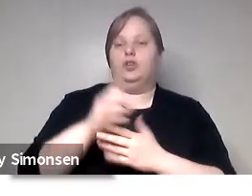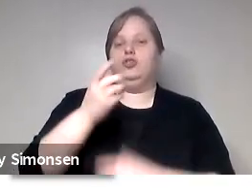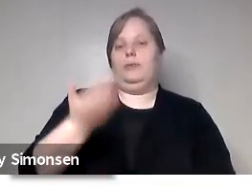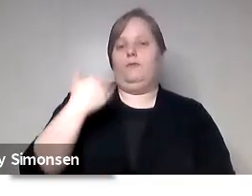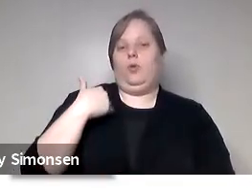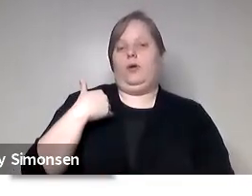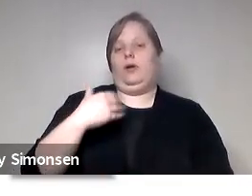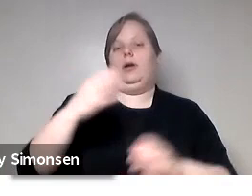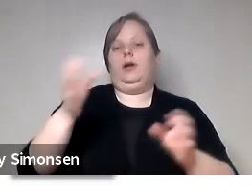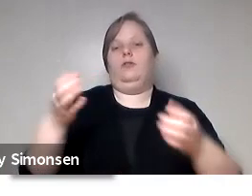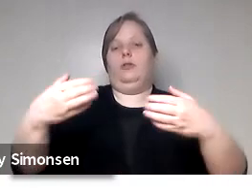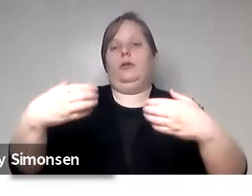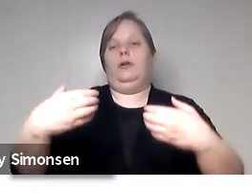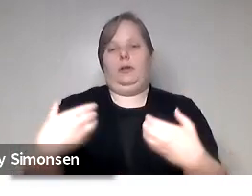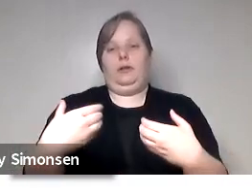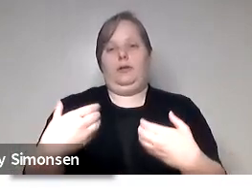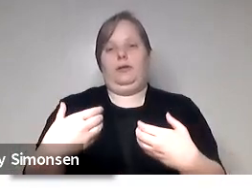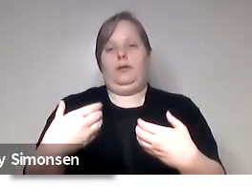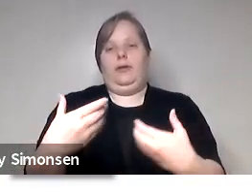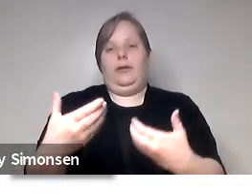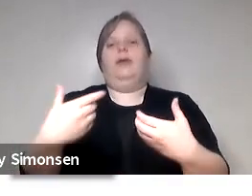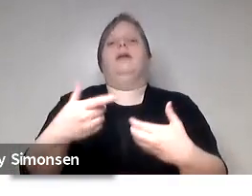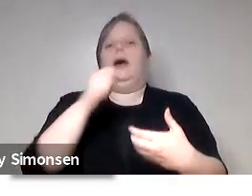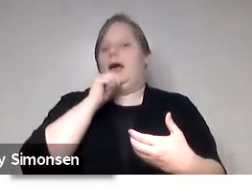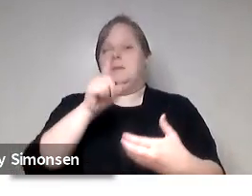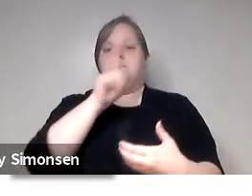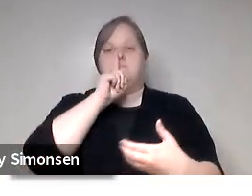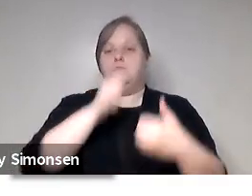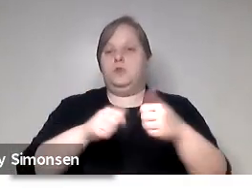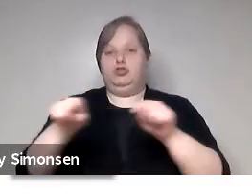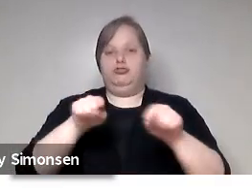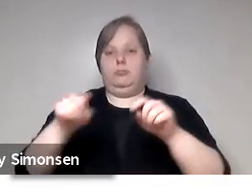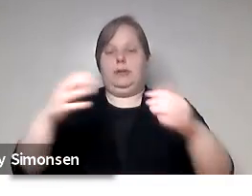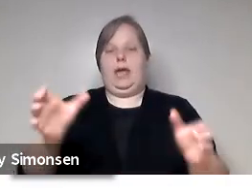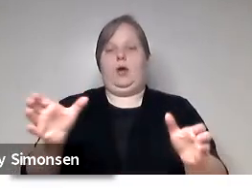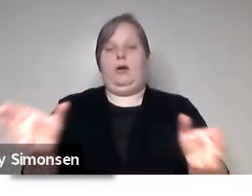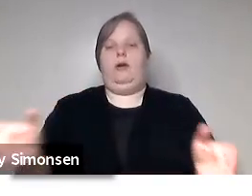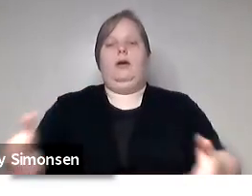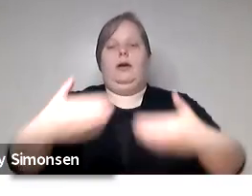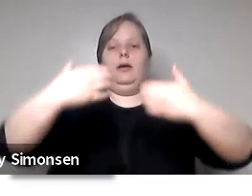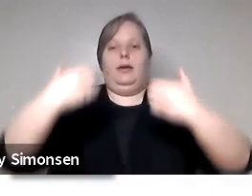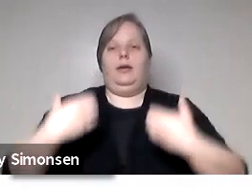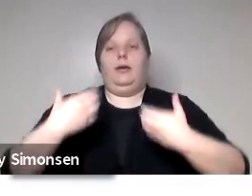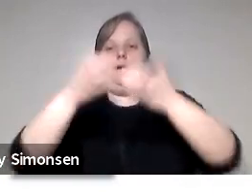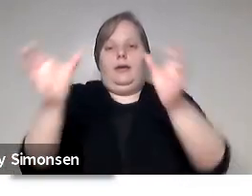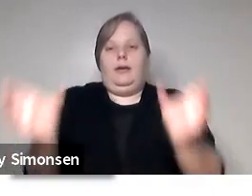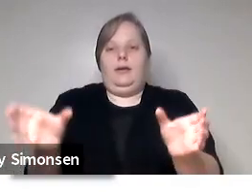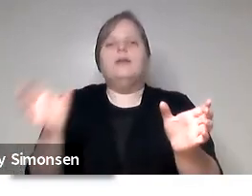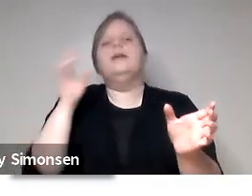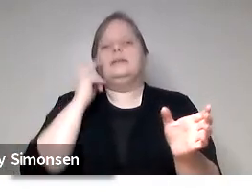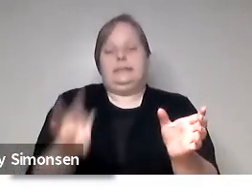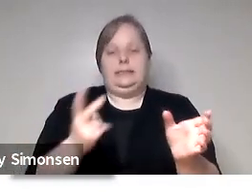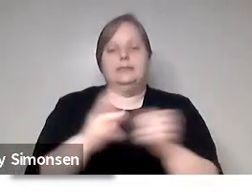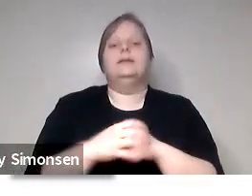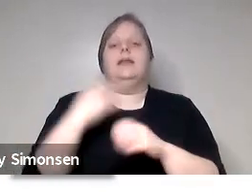sides of these two bottles. I did not show you which one was which. But now we're seeing the front side of the bottles.